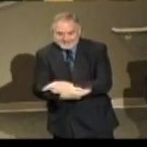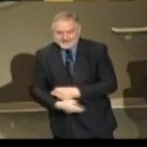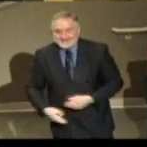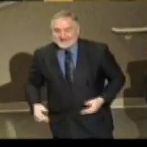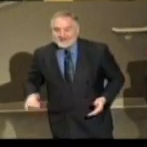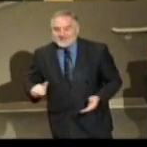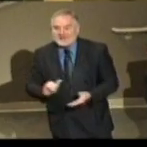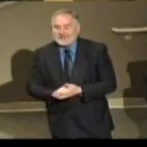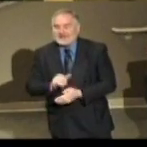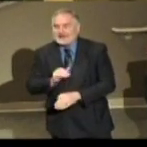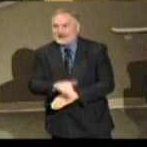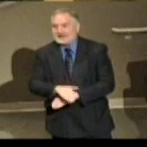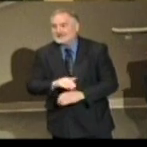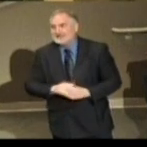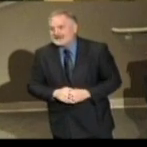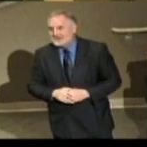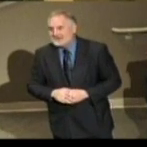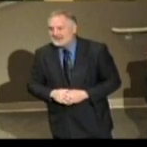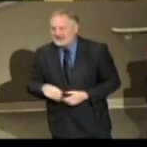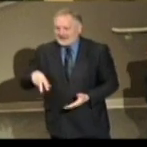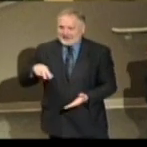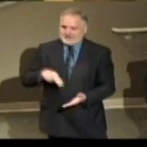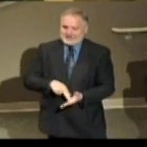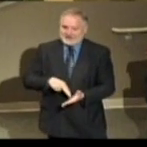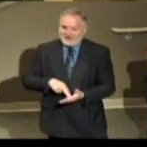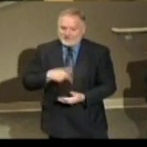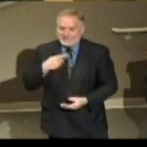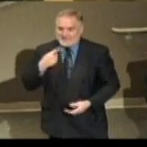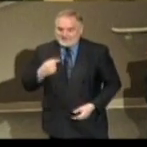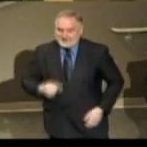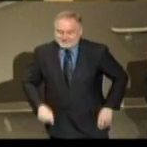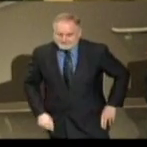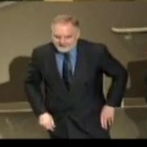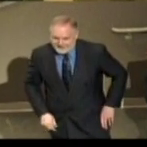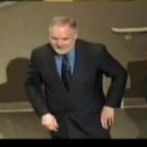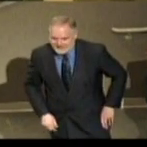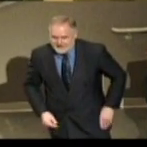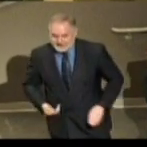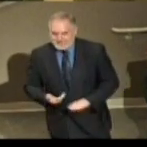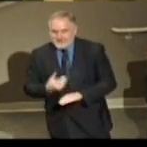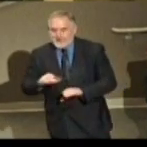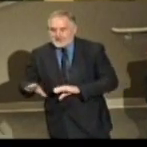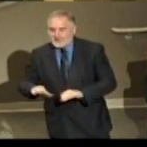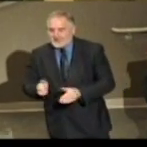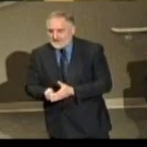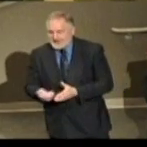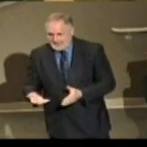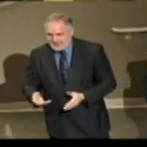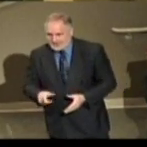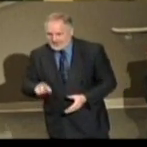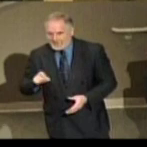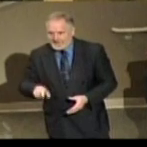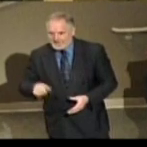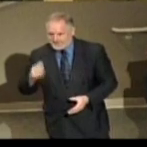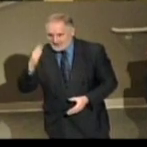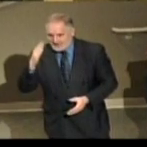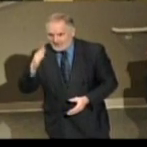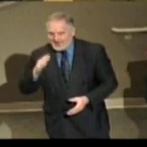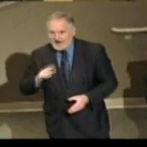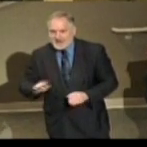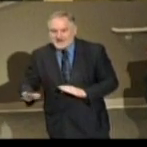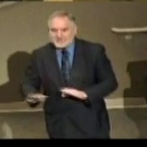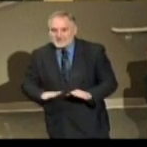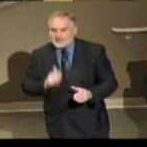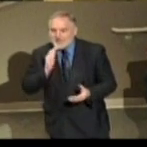That night, oh, man, I stood up and I said, before I do anything tonight, you got to know on the way in here, I treated